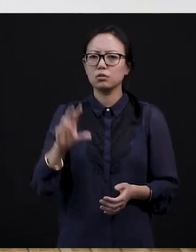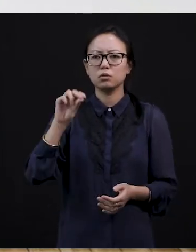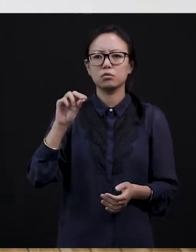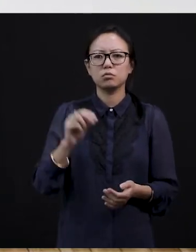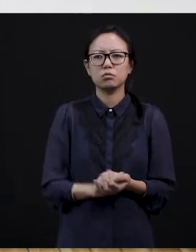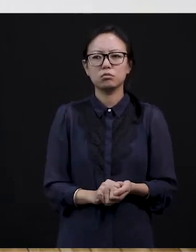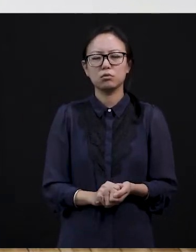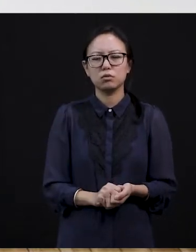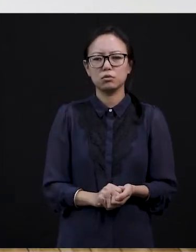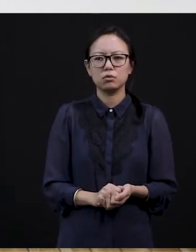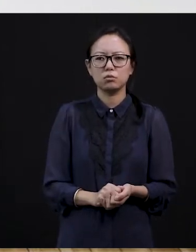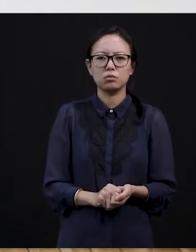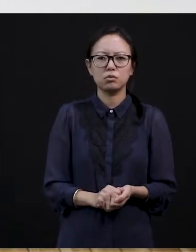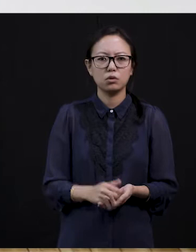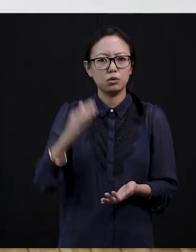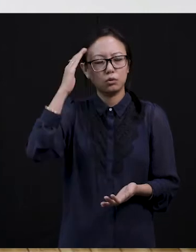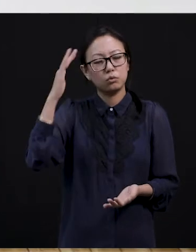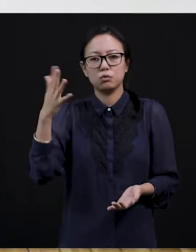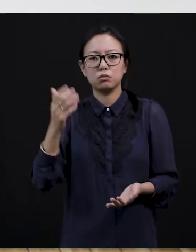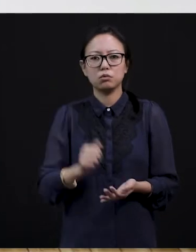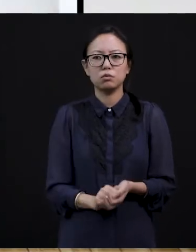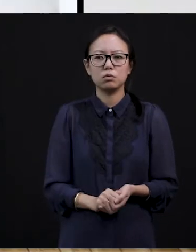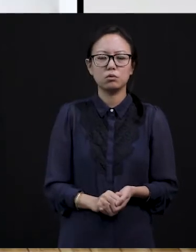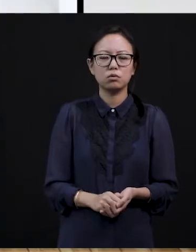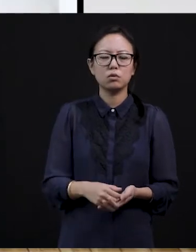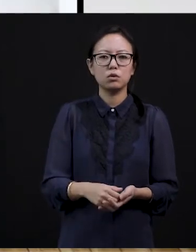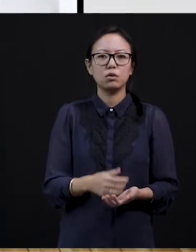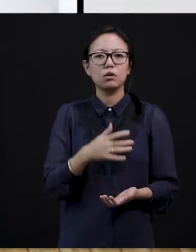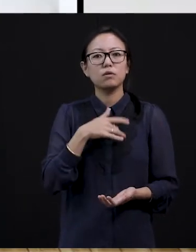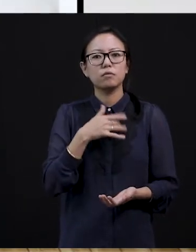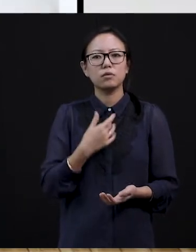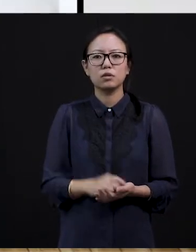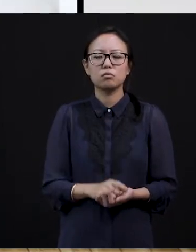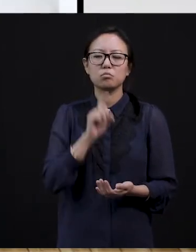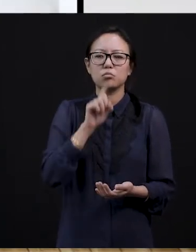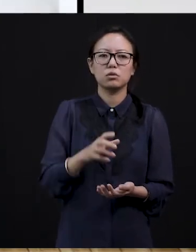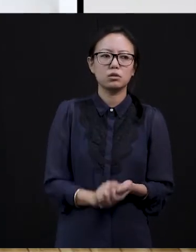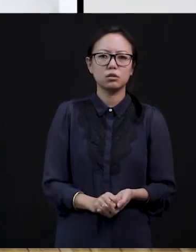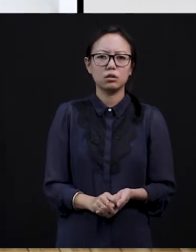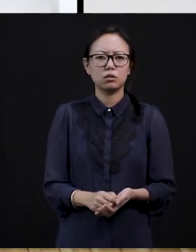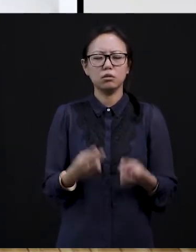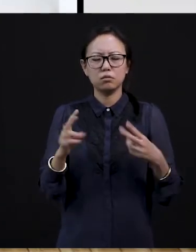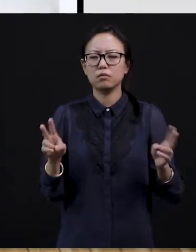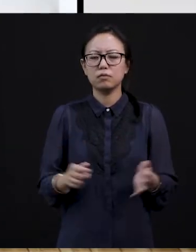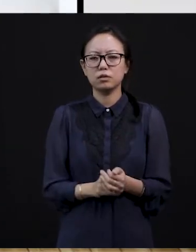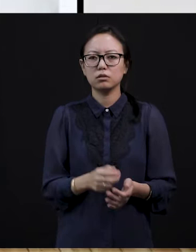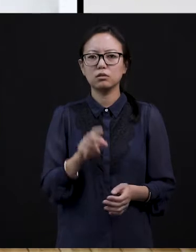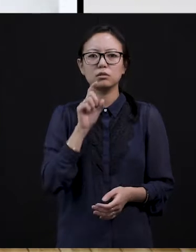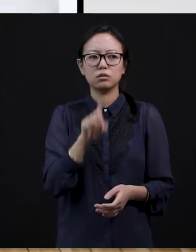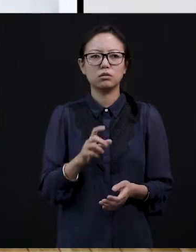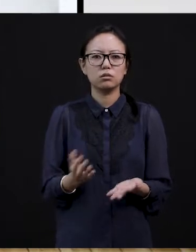really ask what democracy is all about. So let's continue. So this is your chapter number 13,